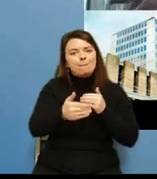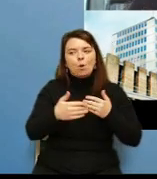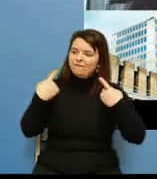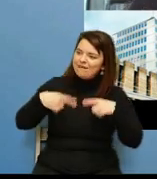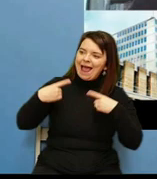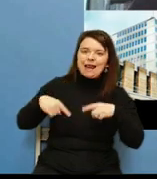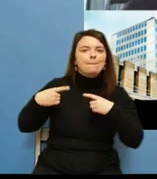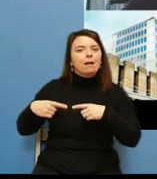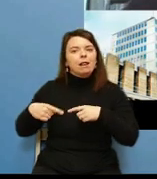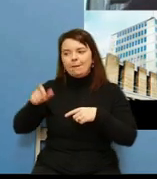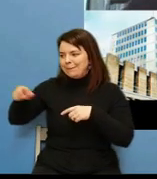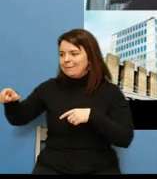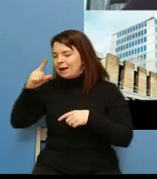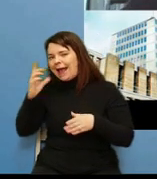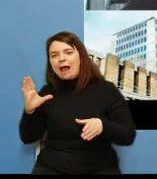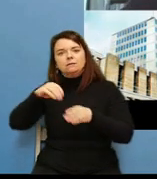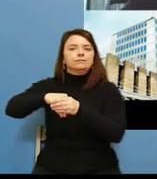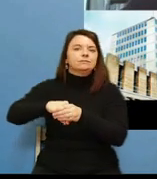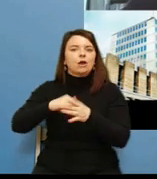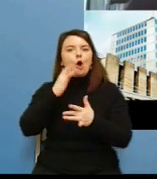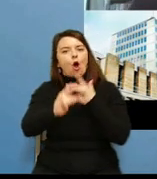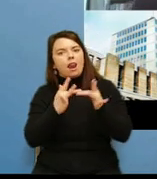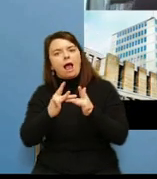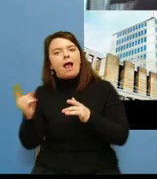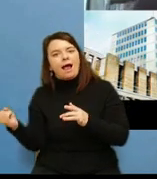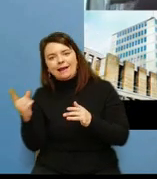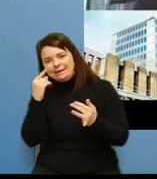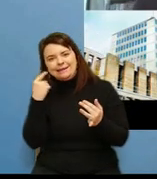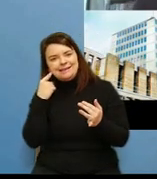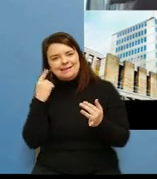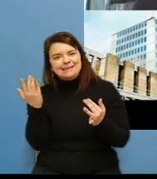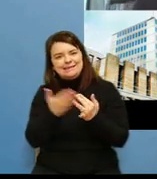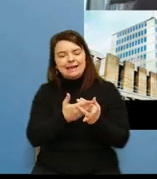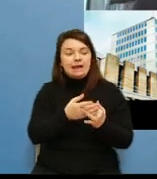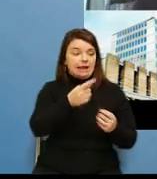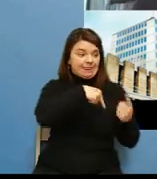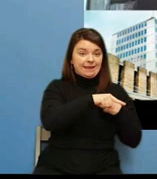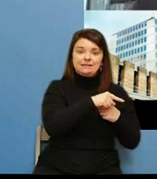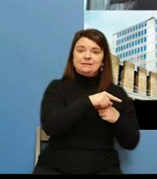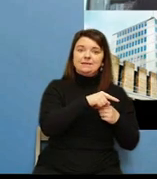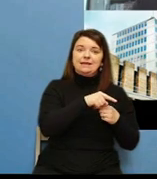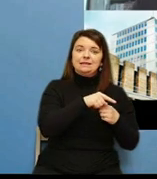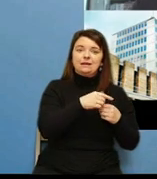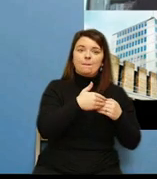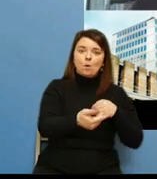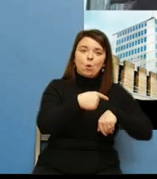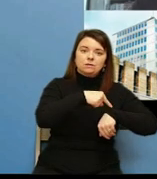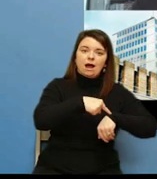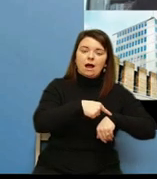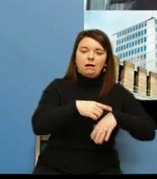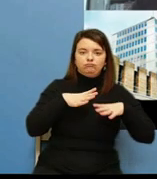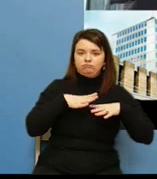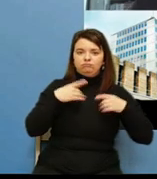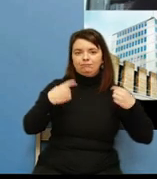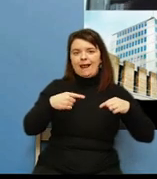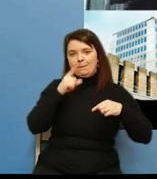free up some of those resources where people who would prefer and can engage online to support some of those who maybe aren't able to